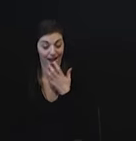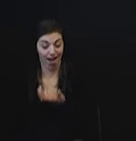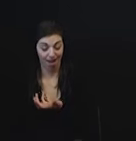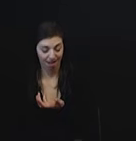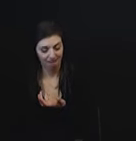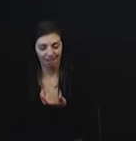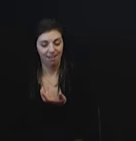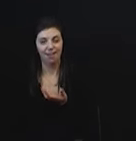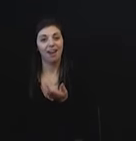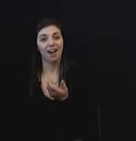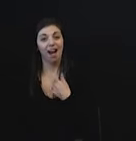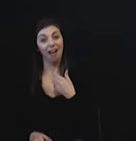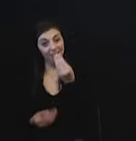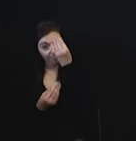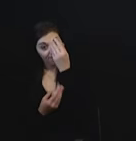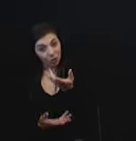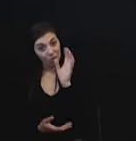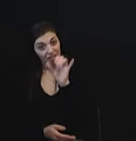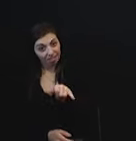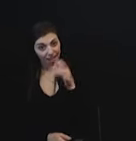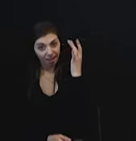As I share that with you this morning,